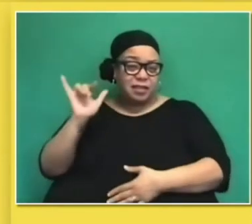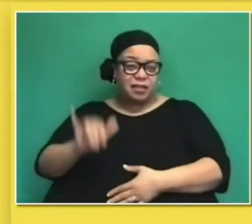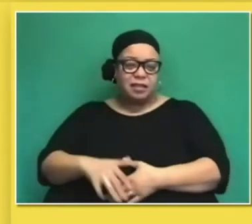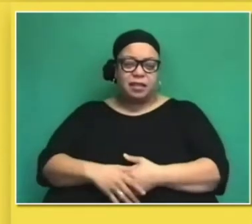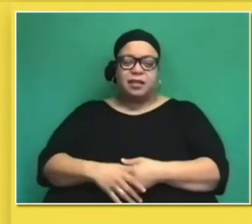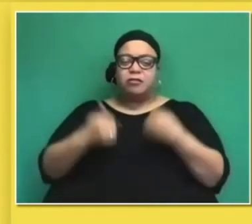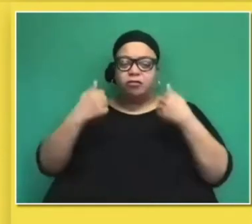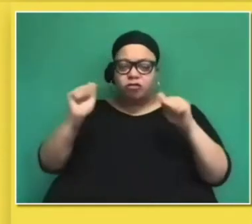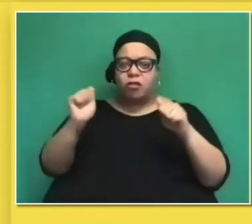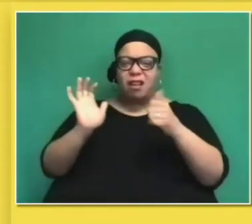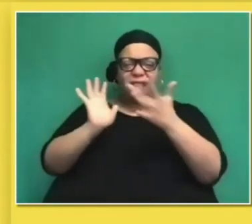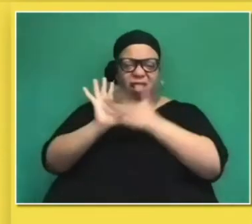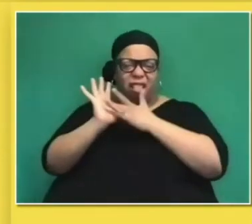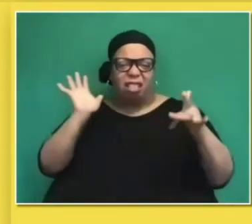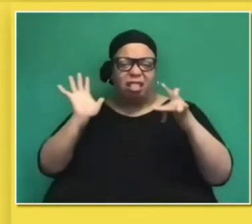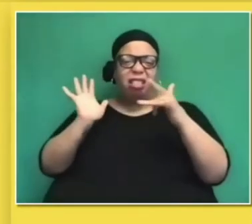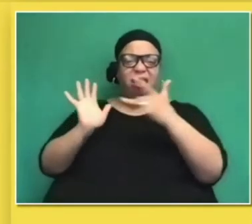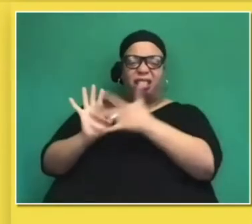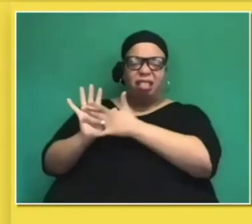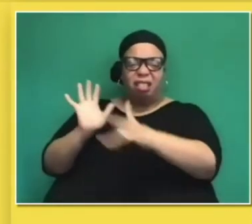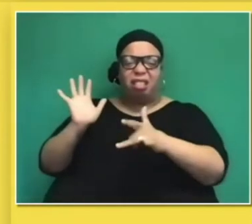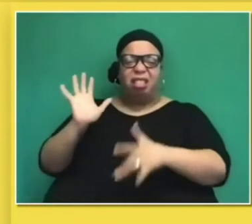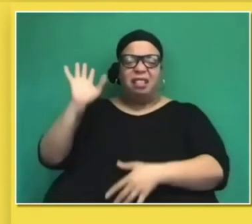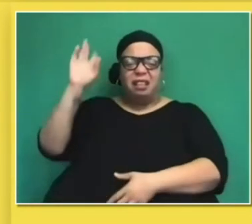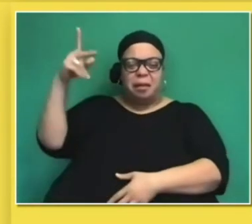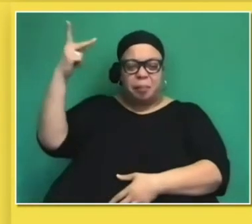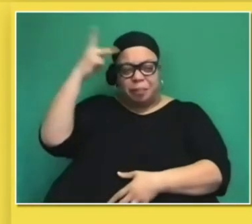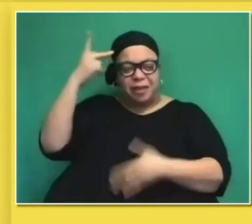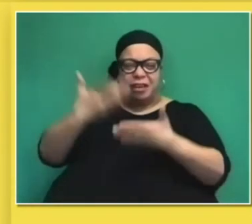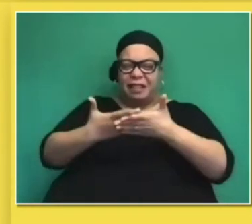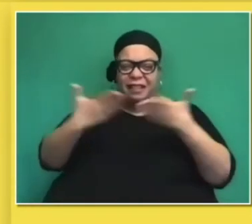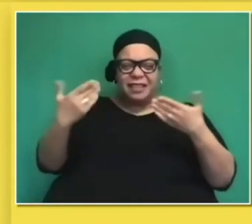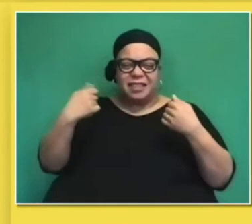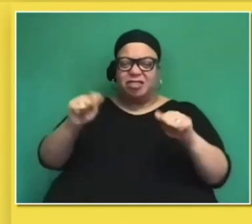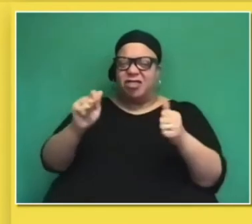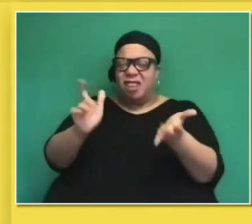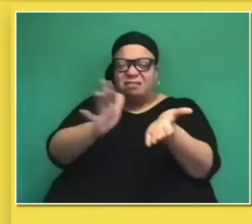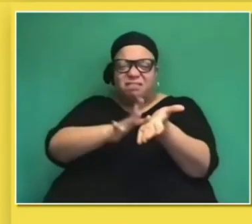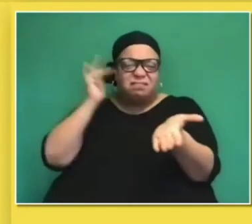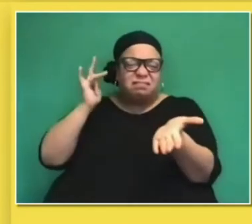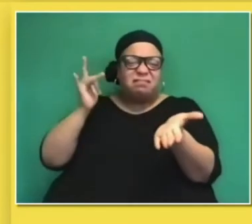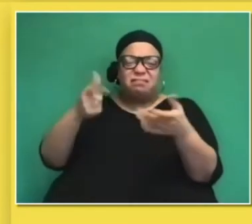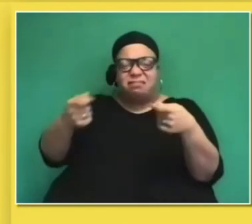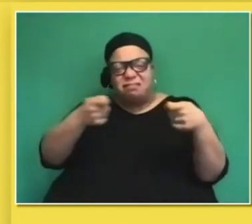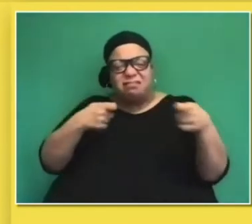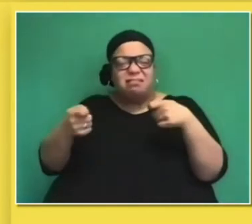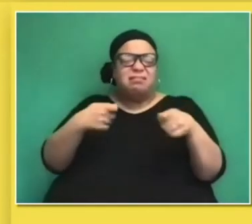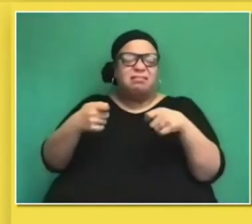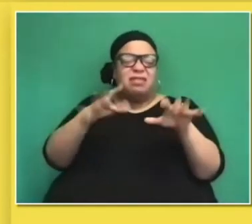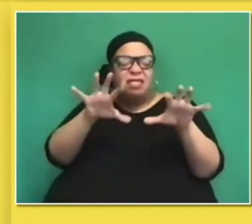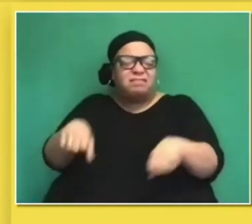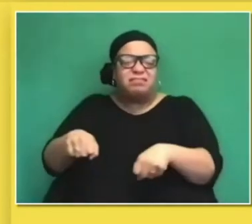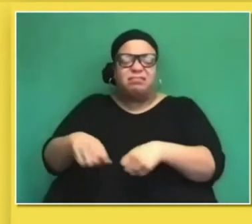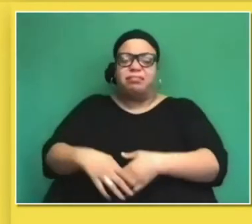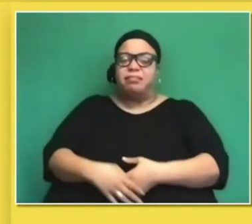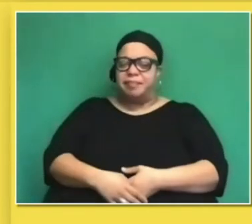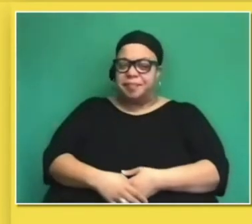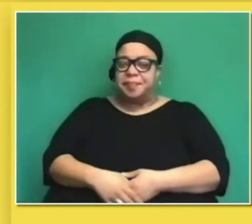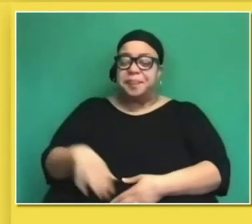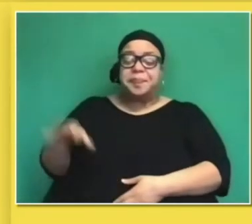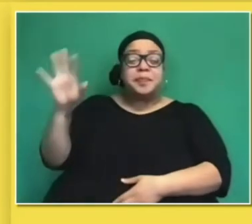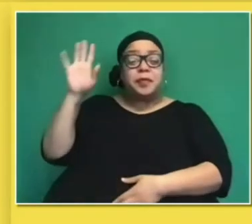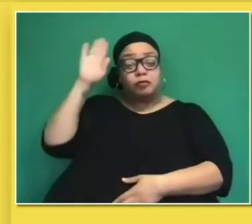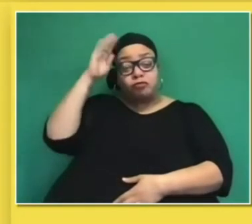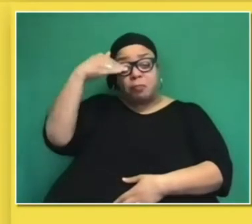enablers. This was a president who had never had the support of the majority of the Americans.